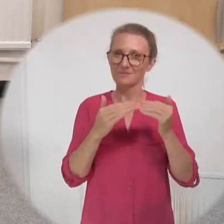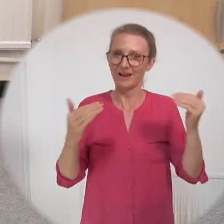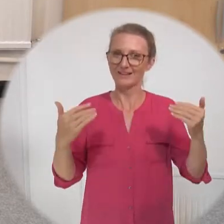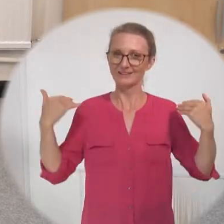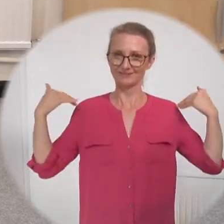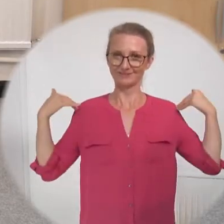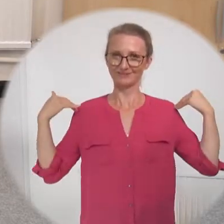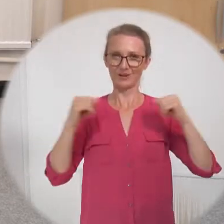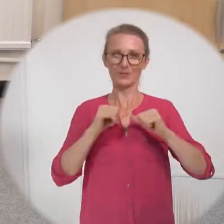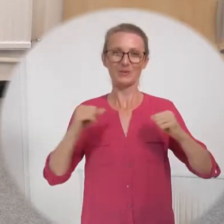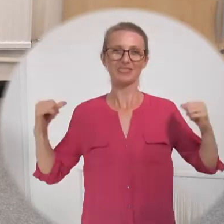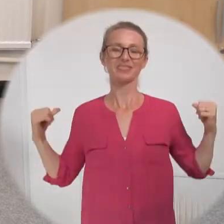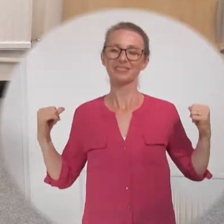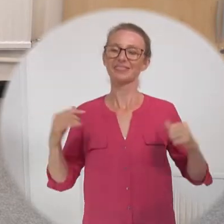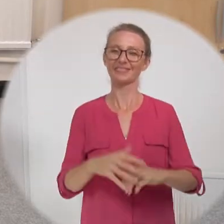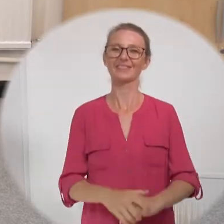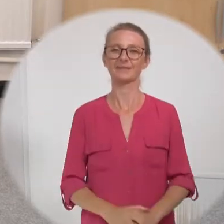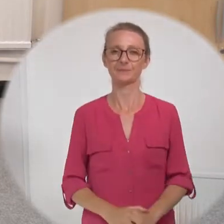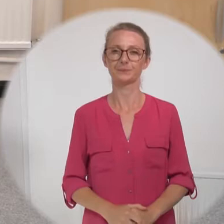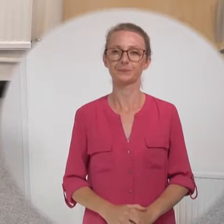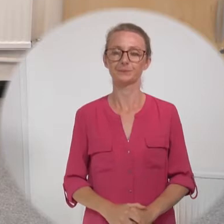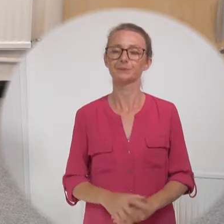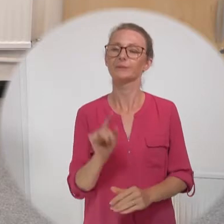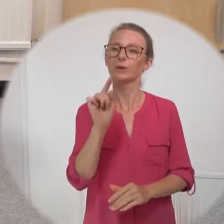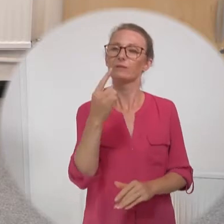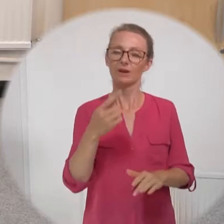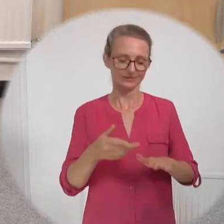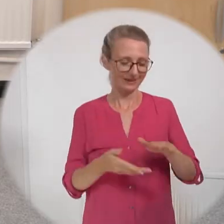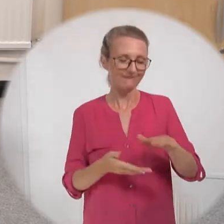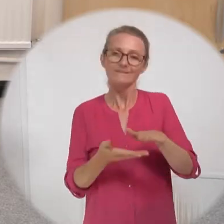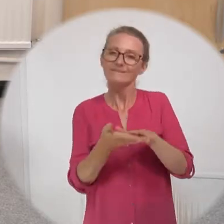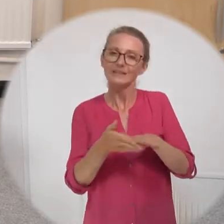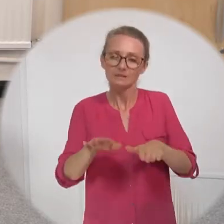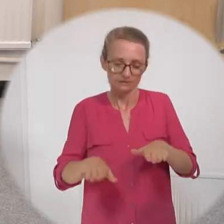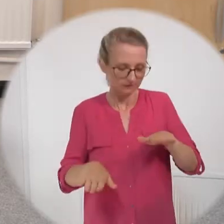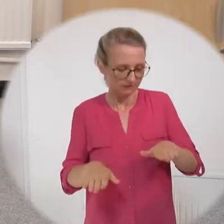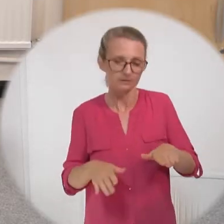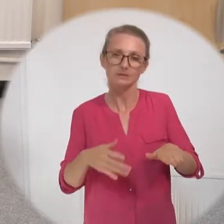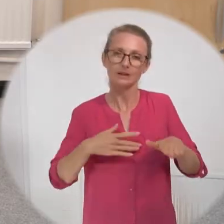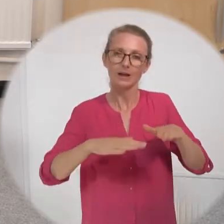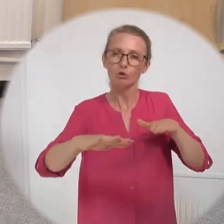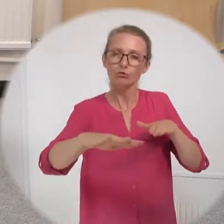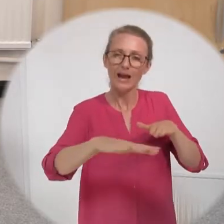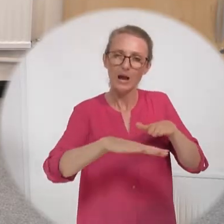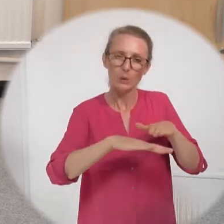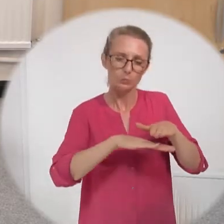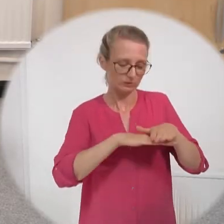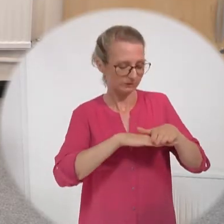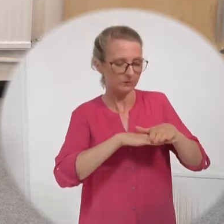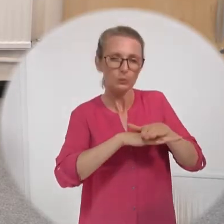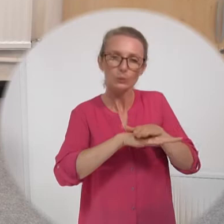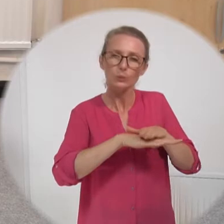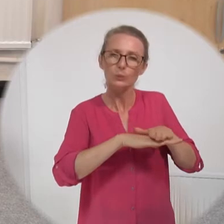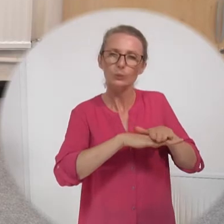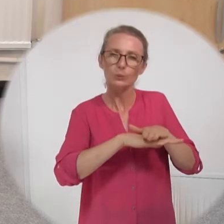sensation of contact between your feet and the ground. And we'll just spend a little bit of time